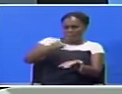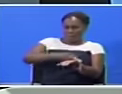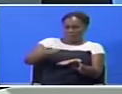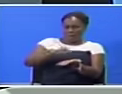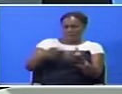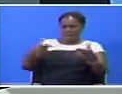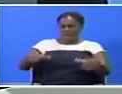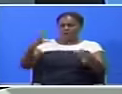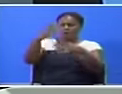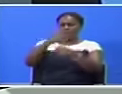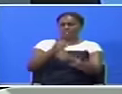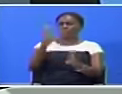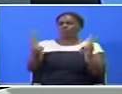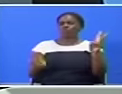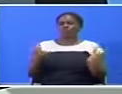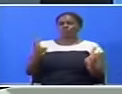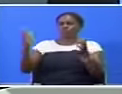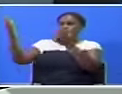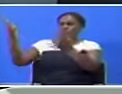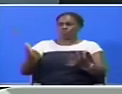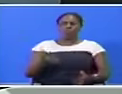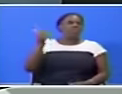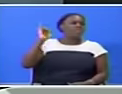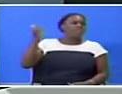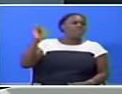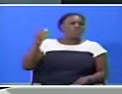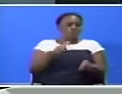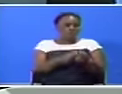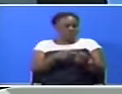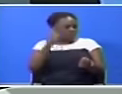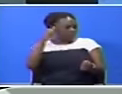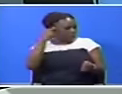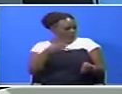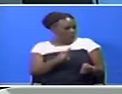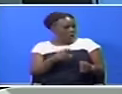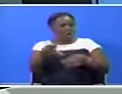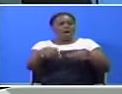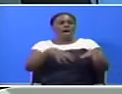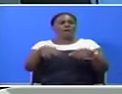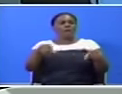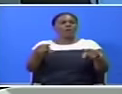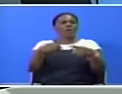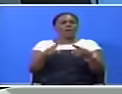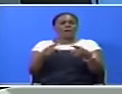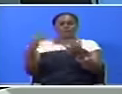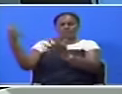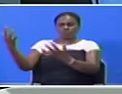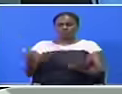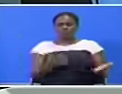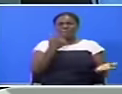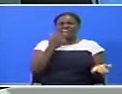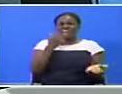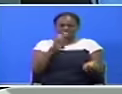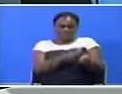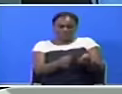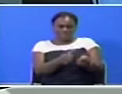those 22 companies you're talking about to bring in yellow maize, which was strictly for animal feed, but also to import white maize for human